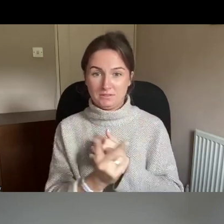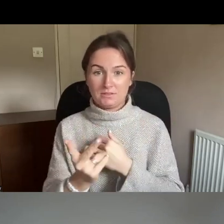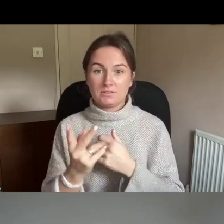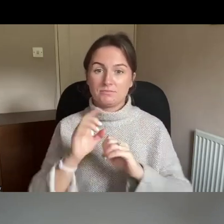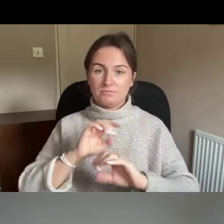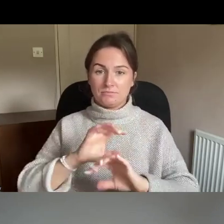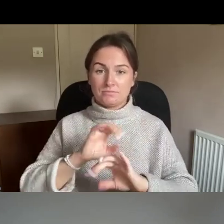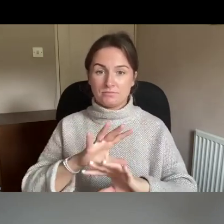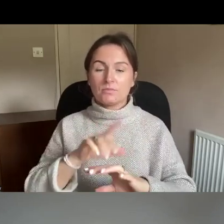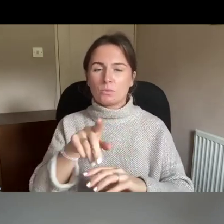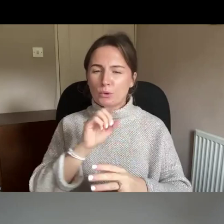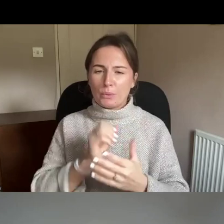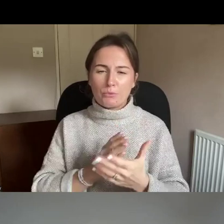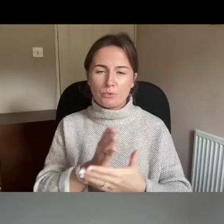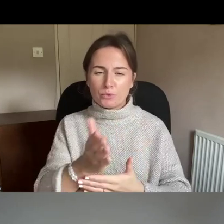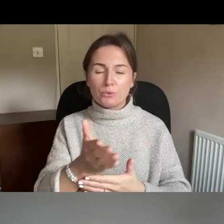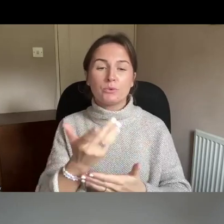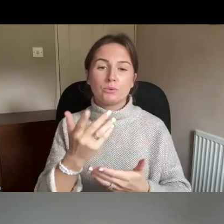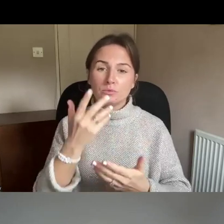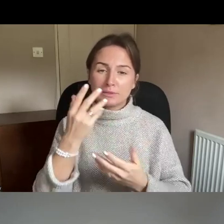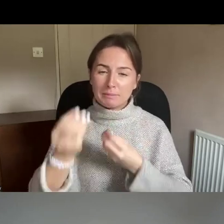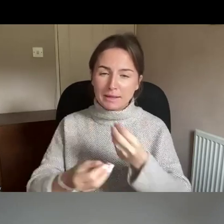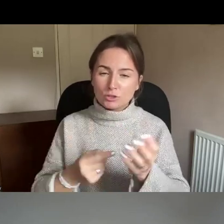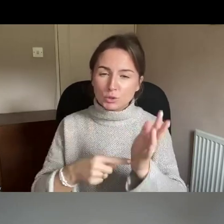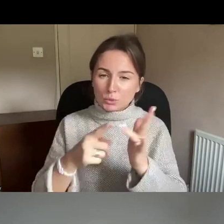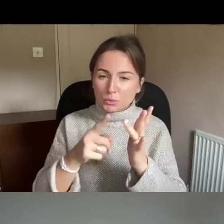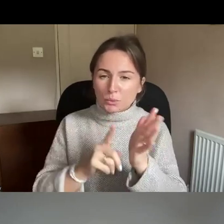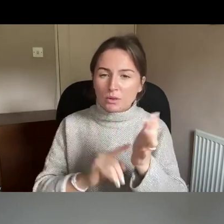tools available and provide an opportunity to ask questions.